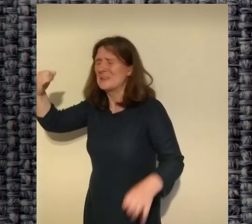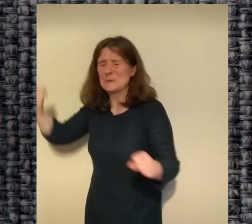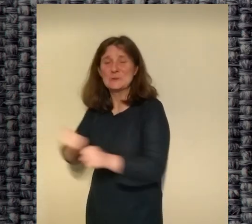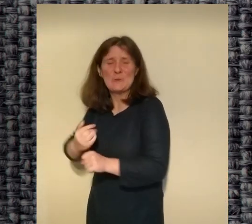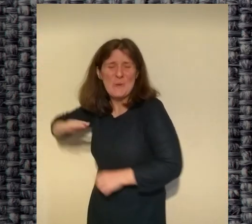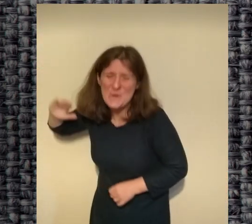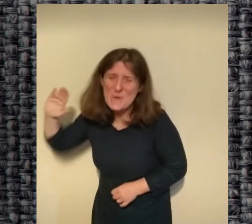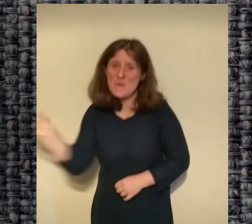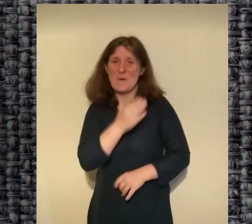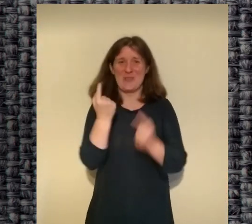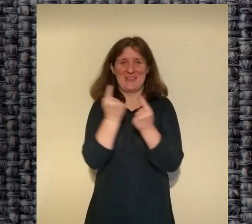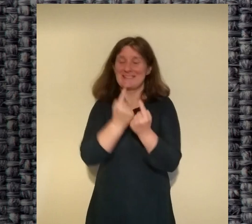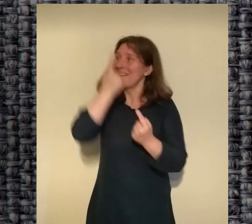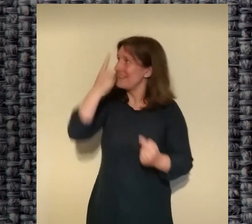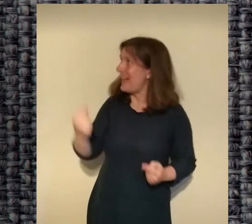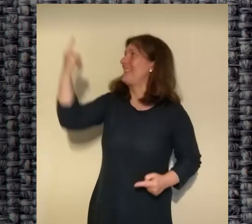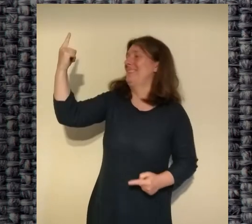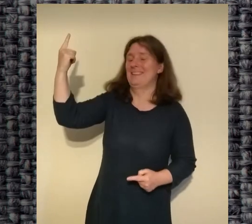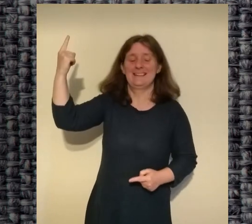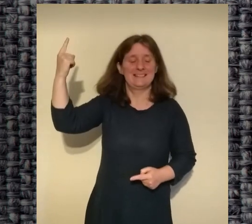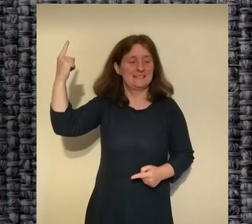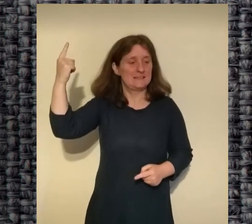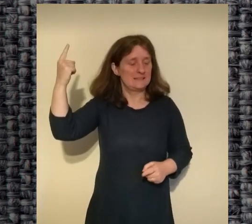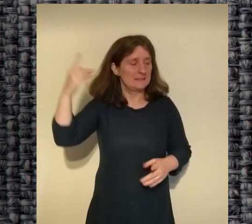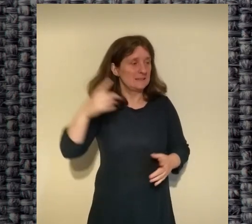invincible power of God who can do all things.